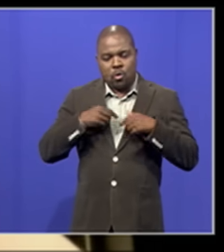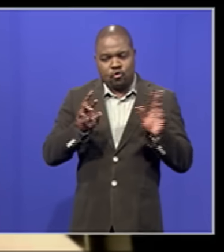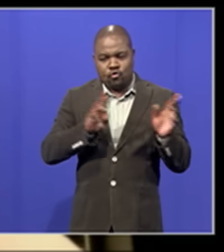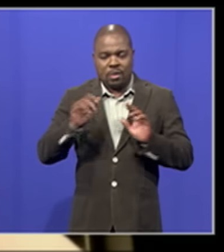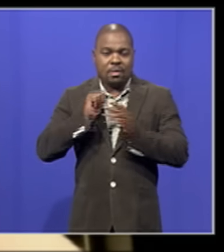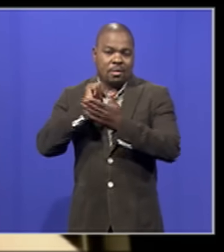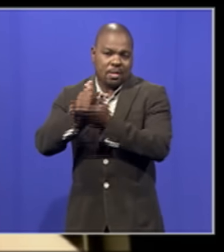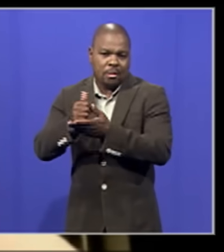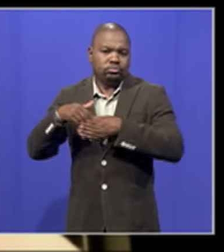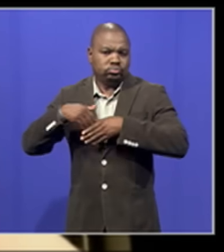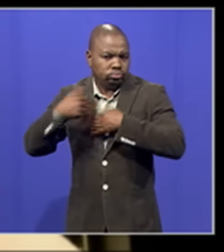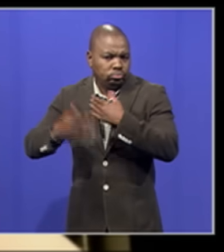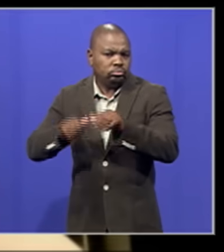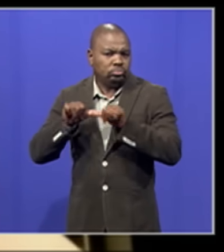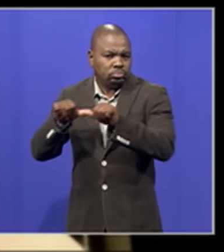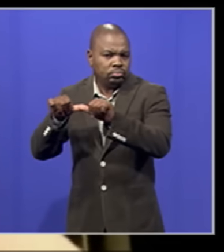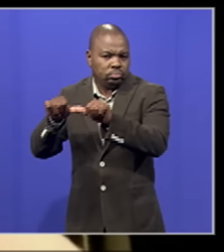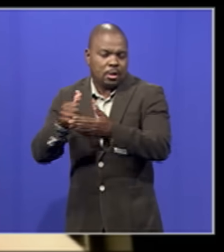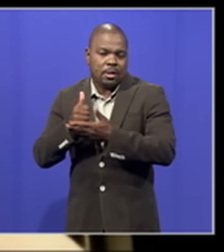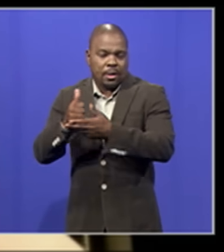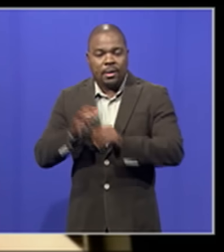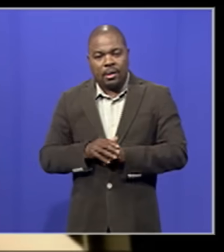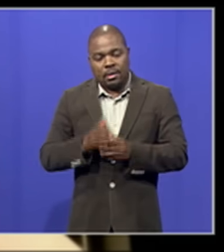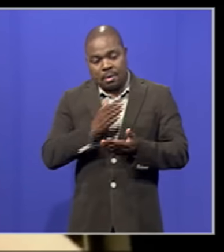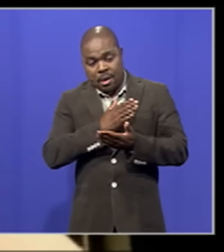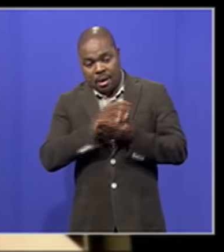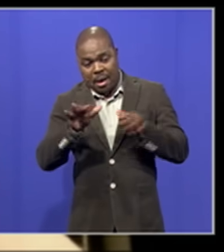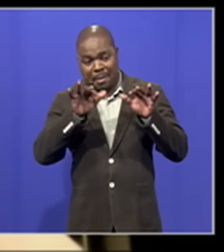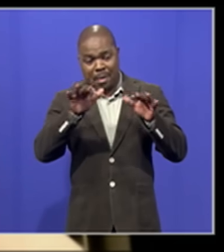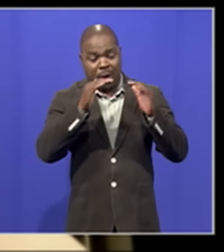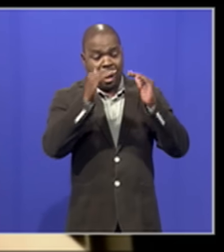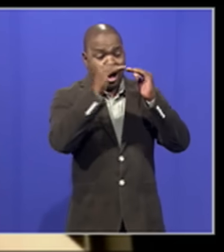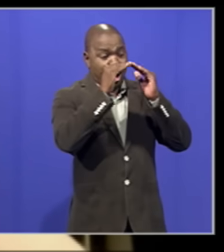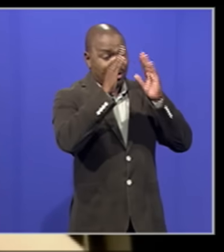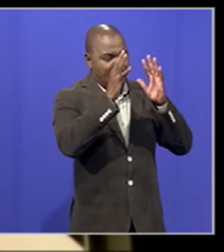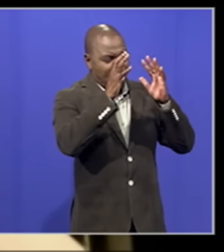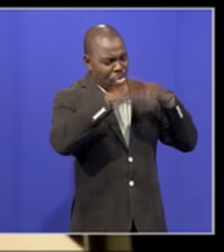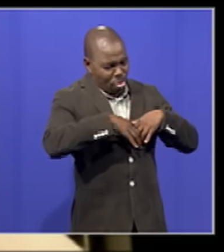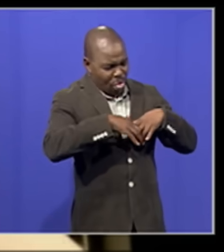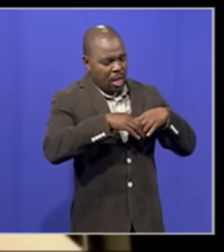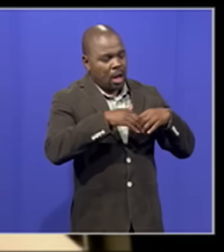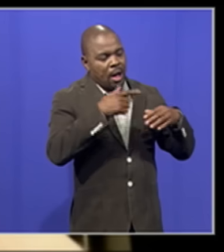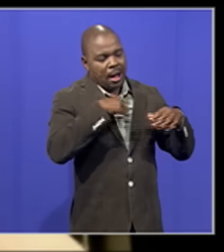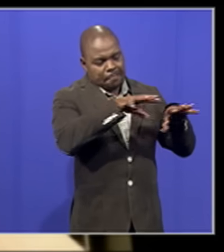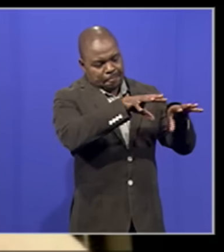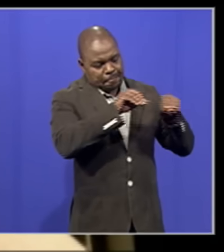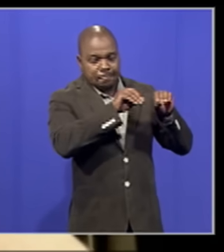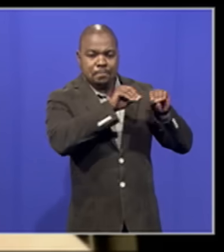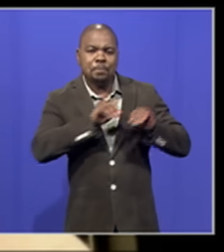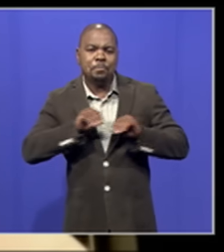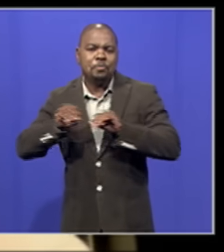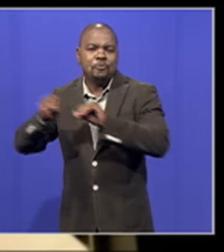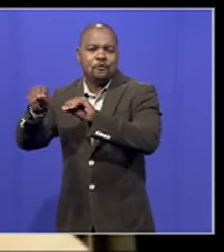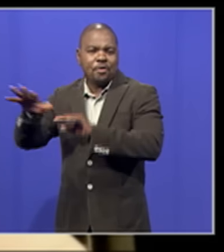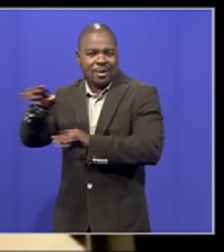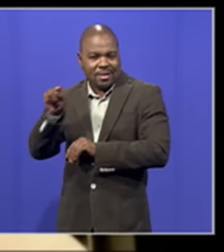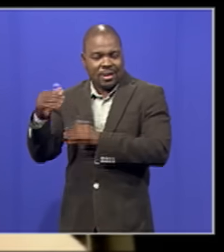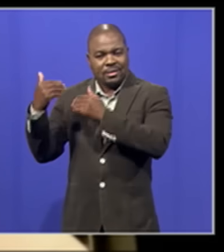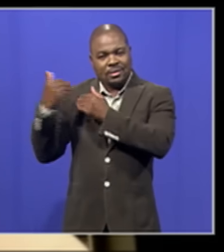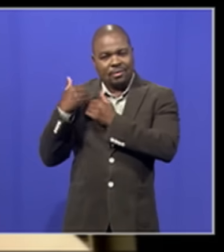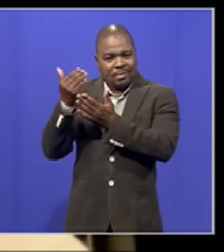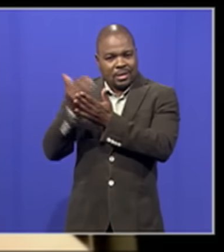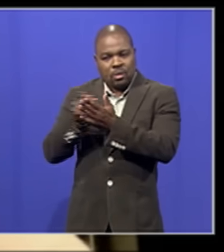le go tšwela pele re thušana le bona go na le badudi ba le gore ba wetše ke mantlo re ba tlositše ka mafelong a go ba iša mafelong a polokego